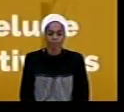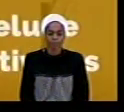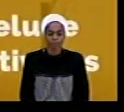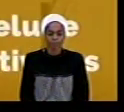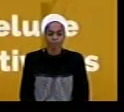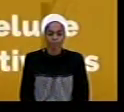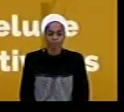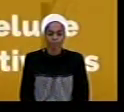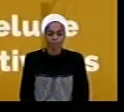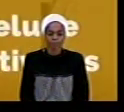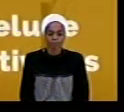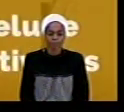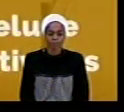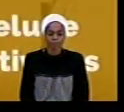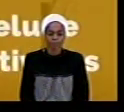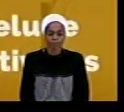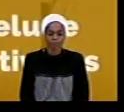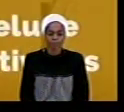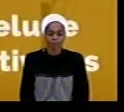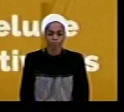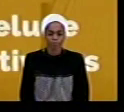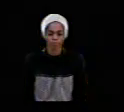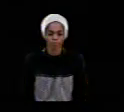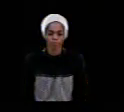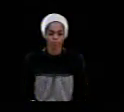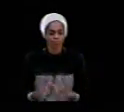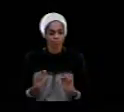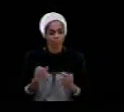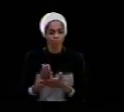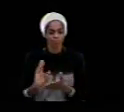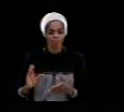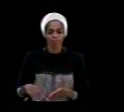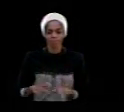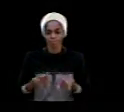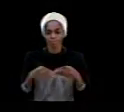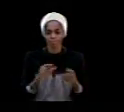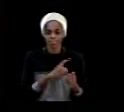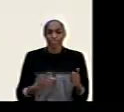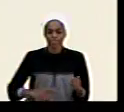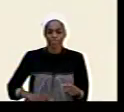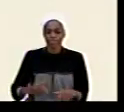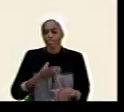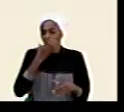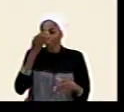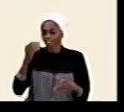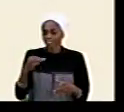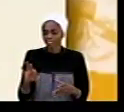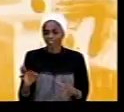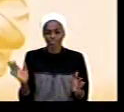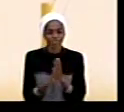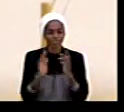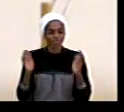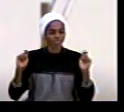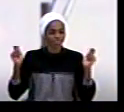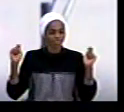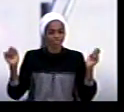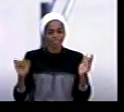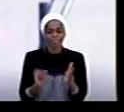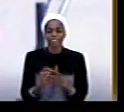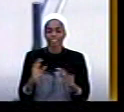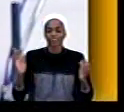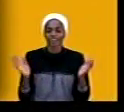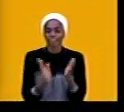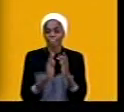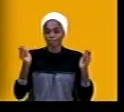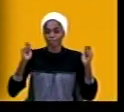Can somebody give the Lord a shout of hallelujah? Hallelujah. That hallelujah is too cold for